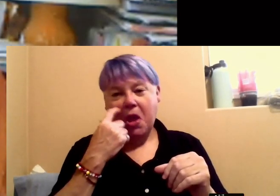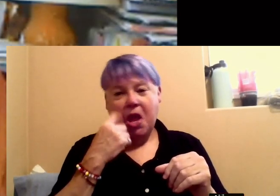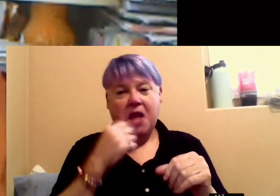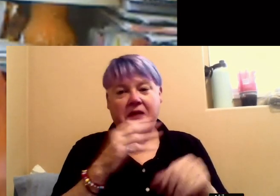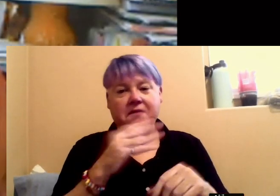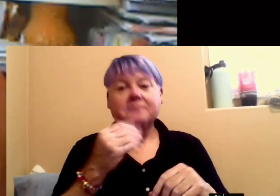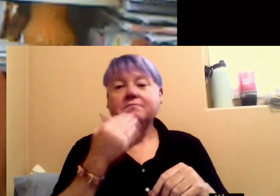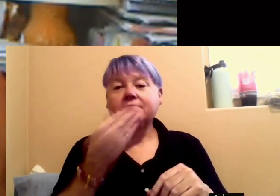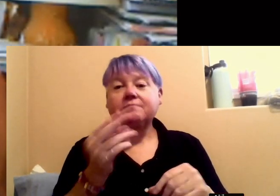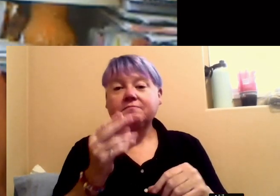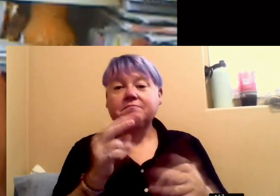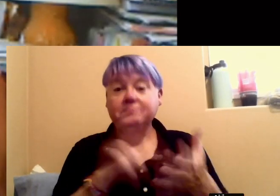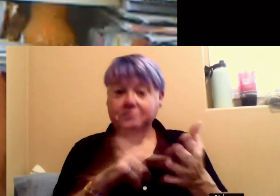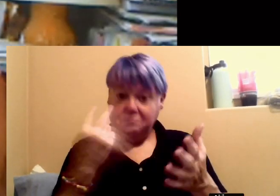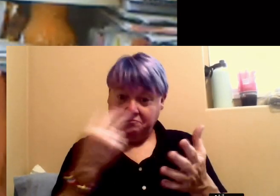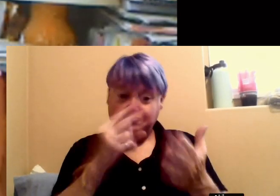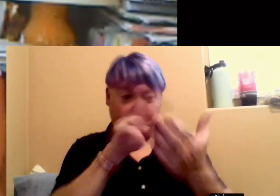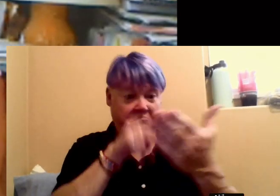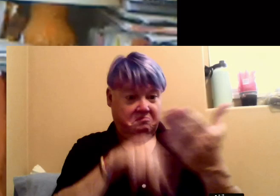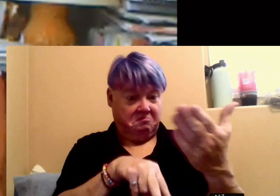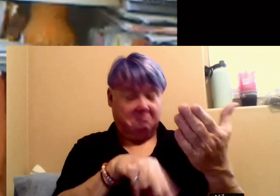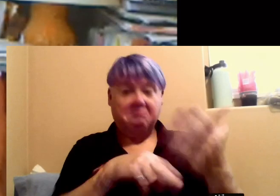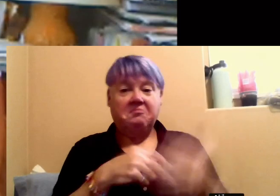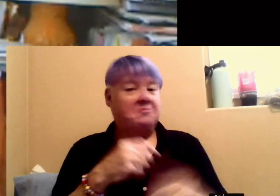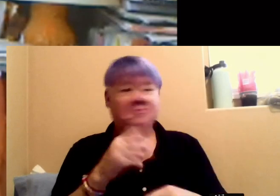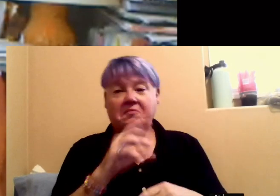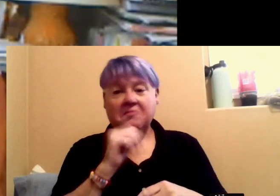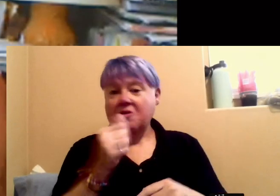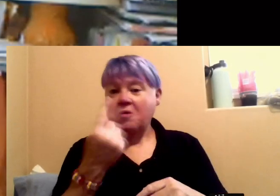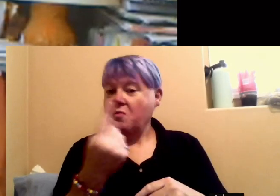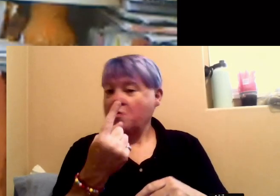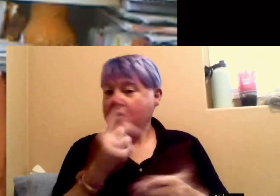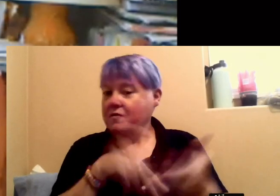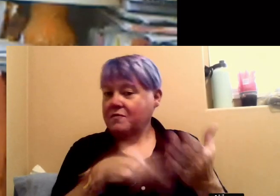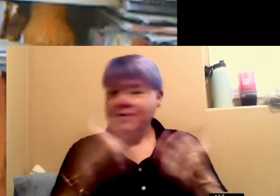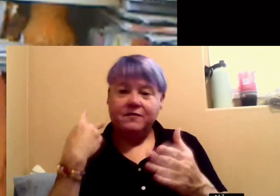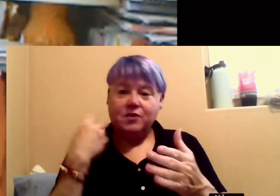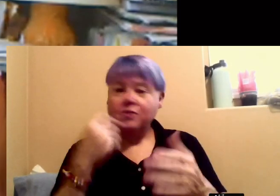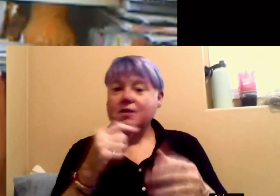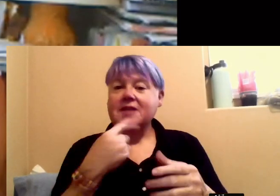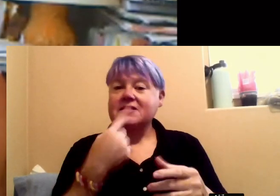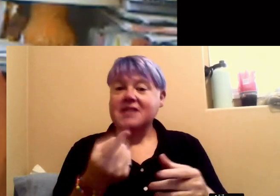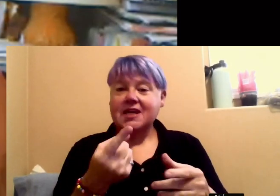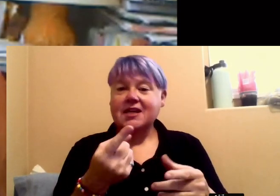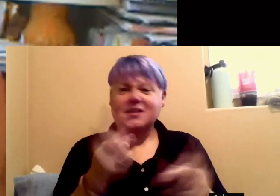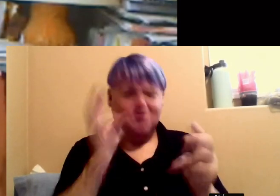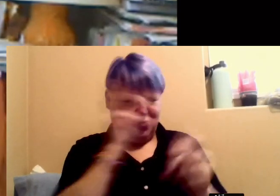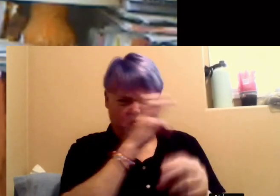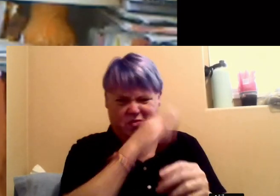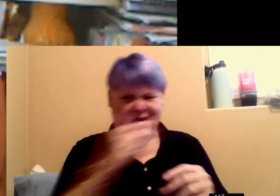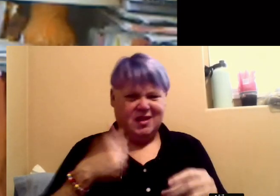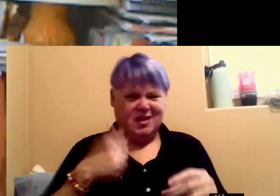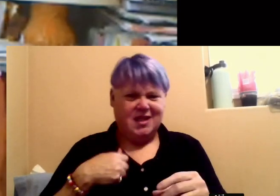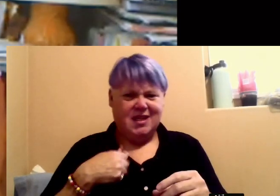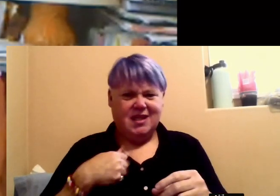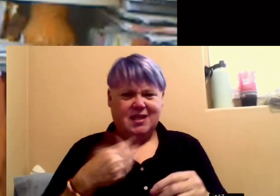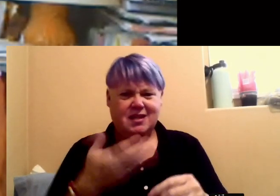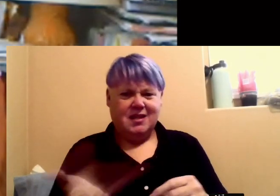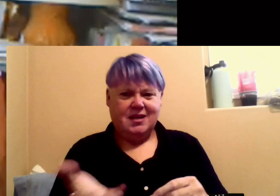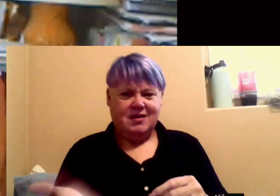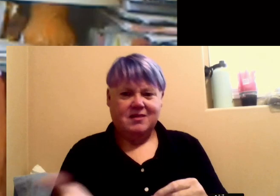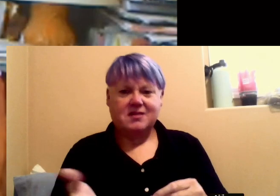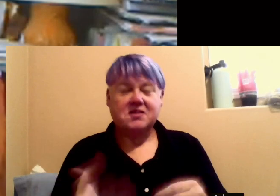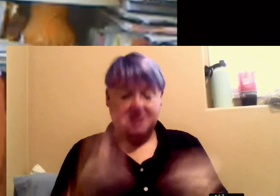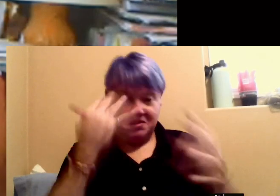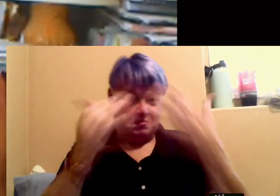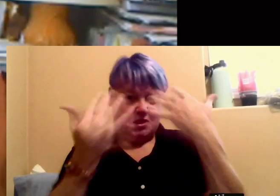good reviews. And I don't think there was one single review that said, oh, this is weird and Canadian. It was just like, here's this sassy mystery